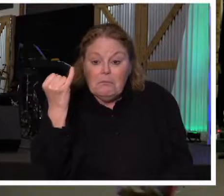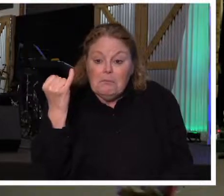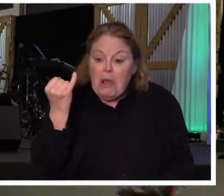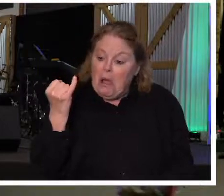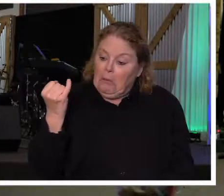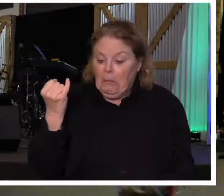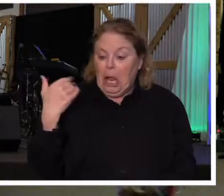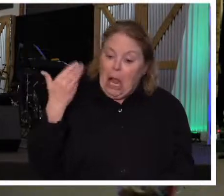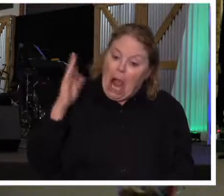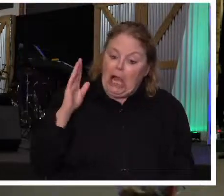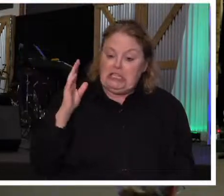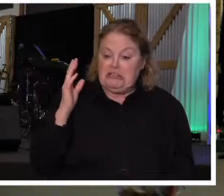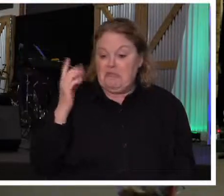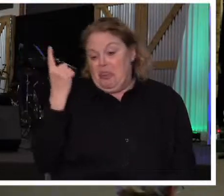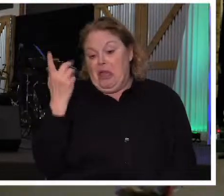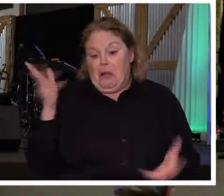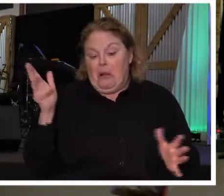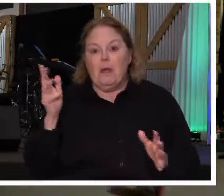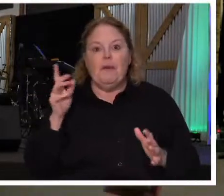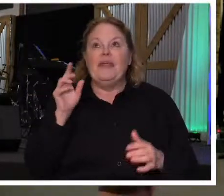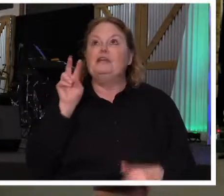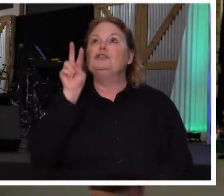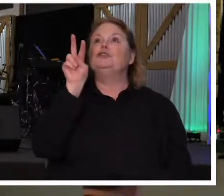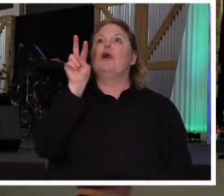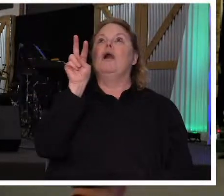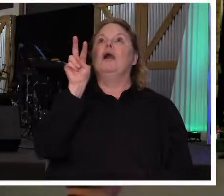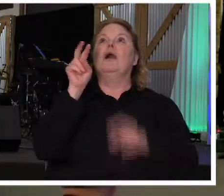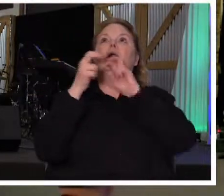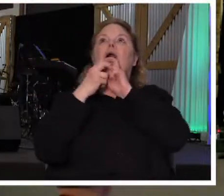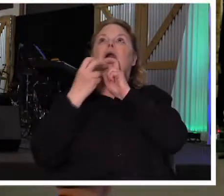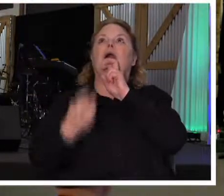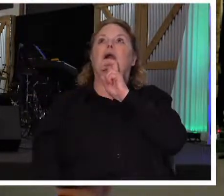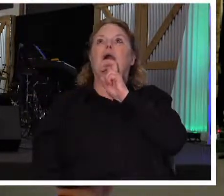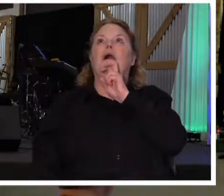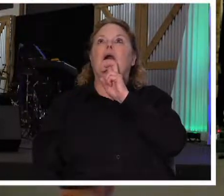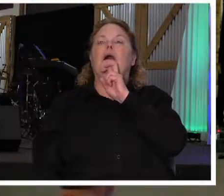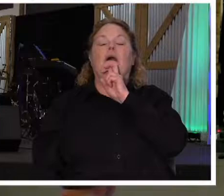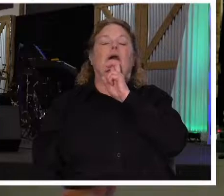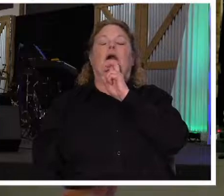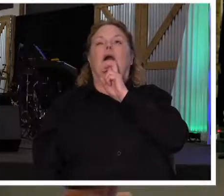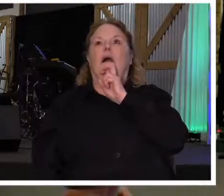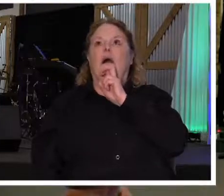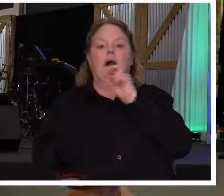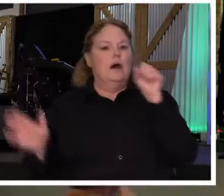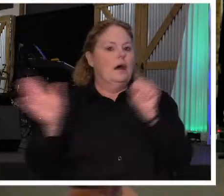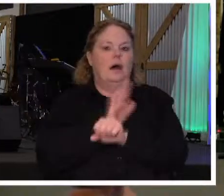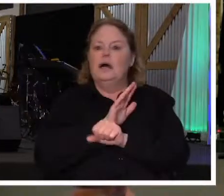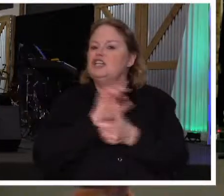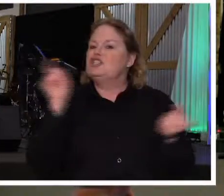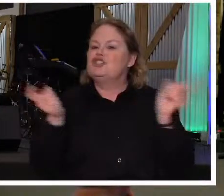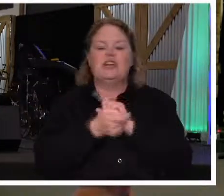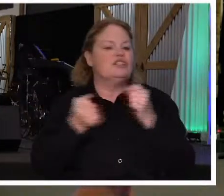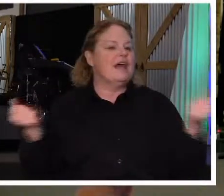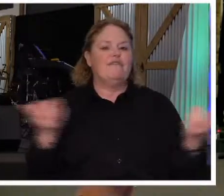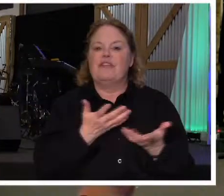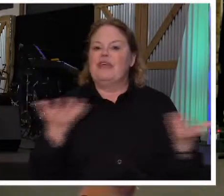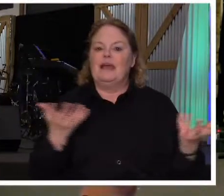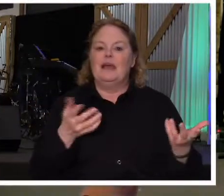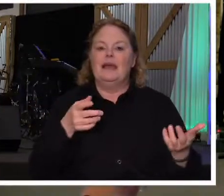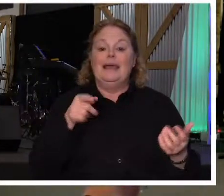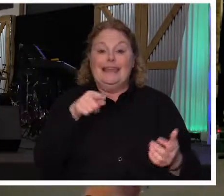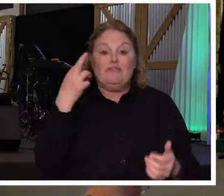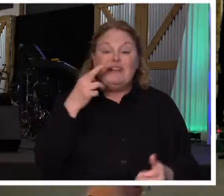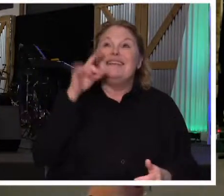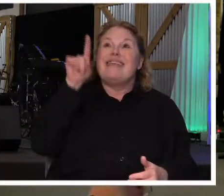a reality to him. And the difference between God as a concept and the difference between that and God as a reality